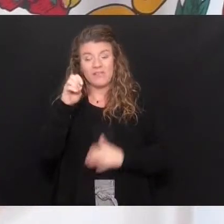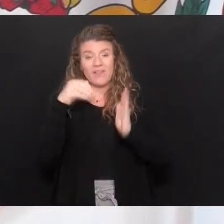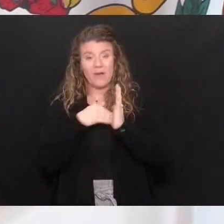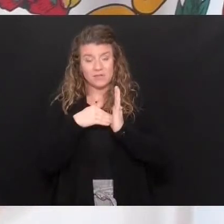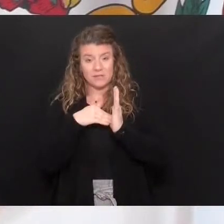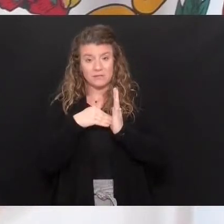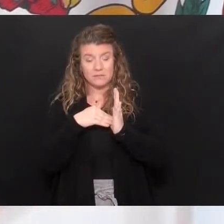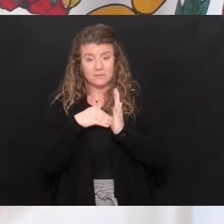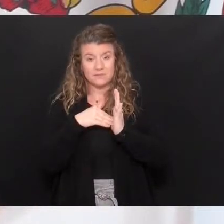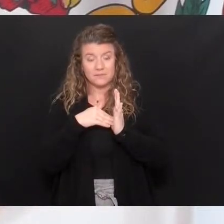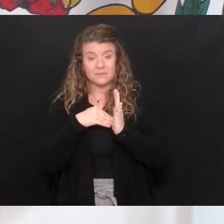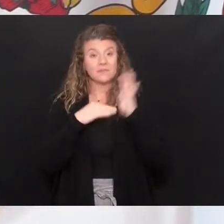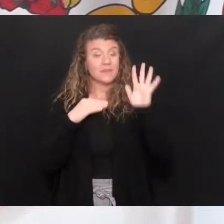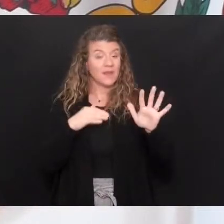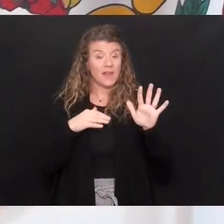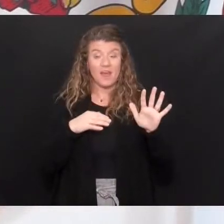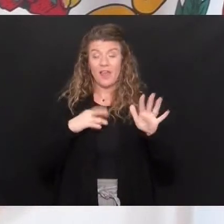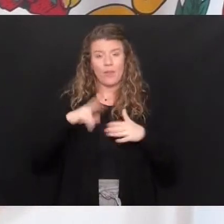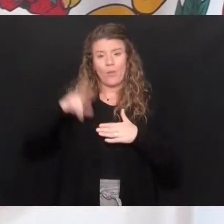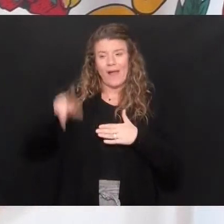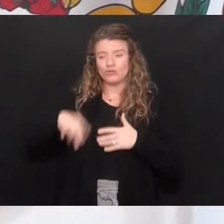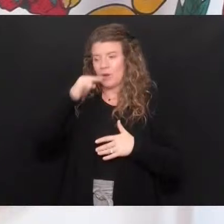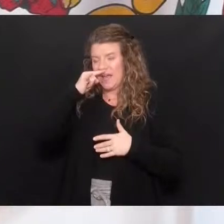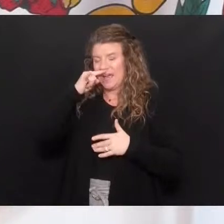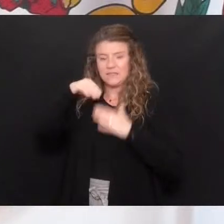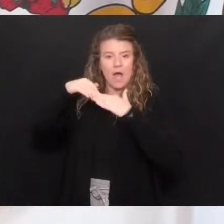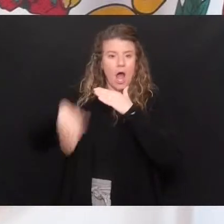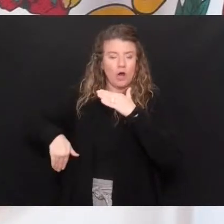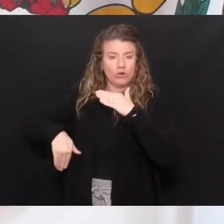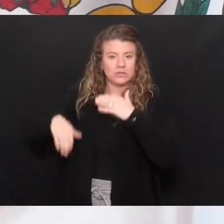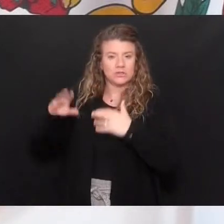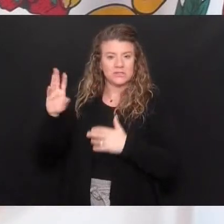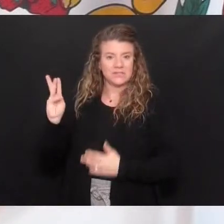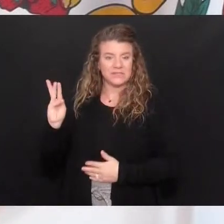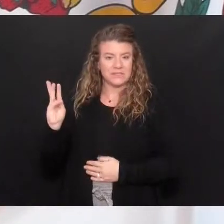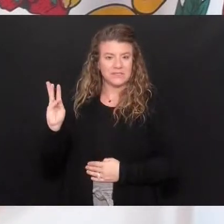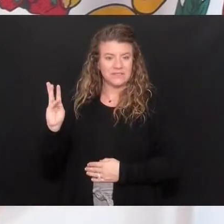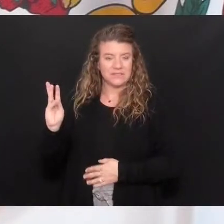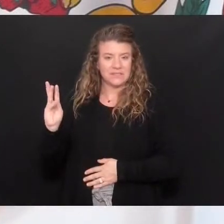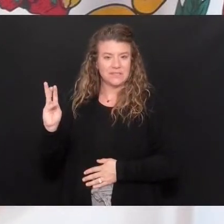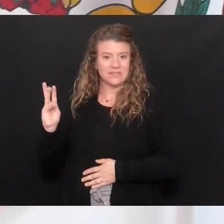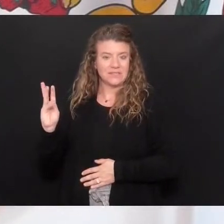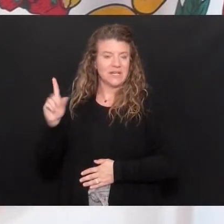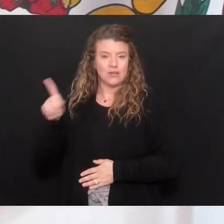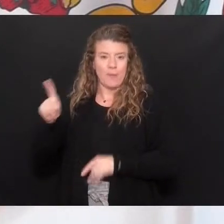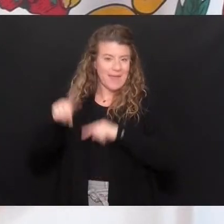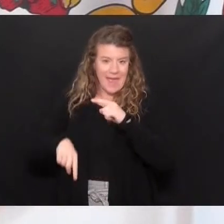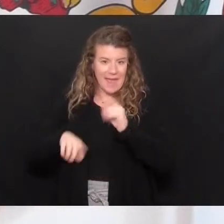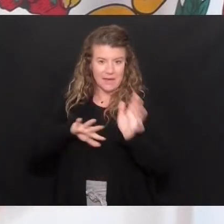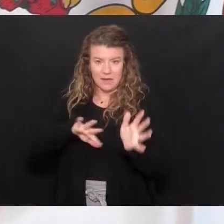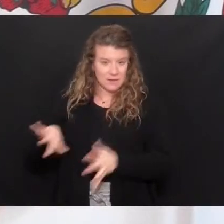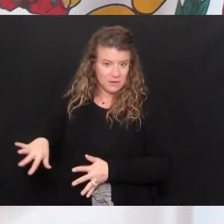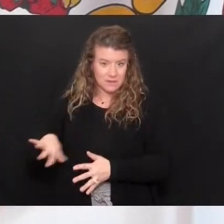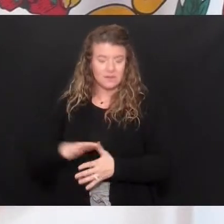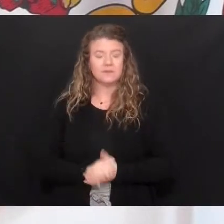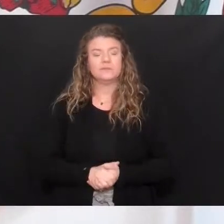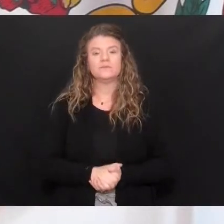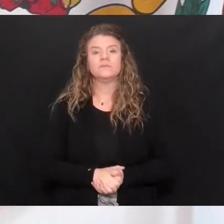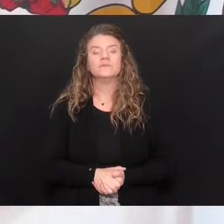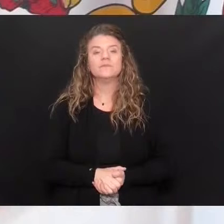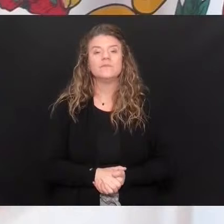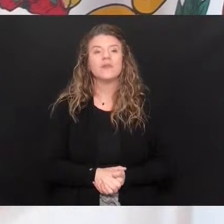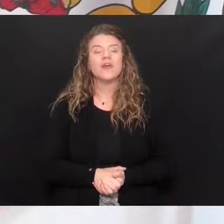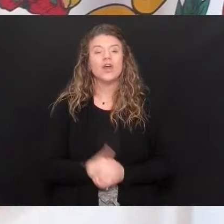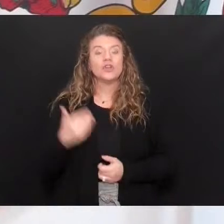1,470,000, all the rest of them are kids that are under the age of 16, and you say you